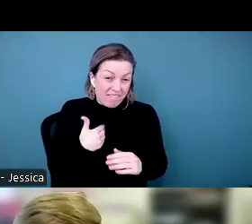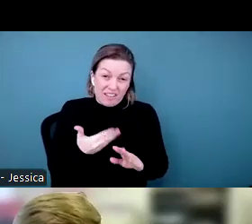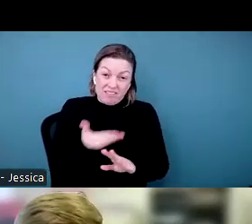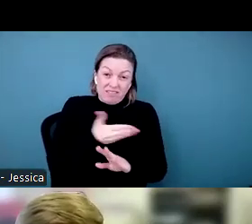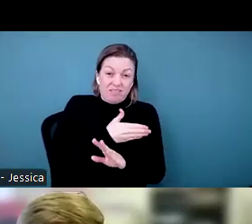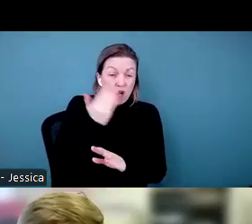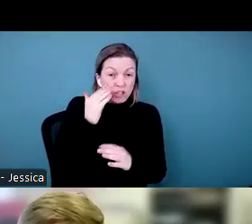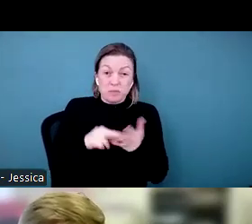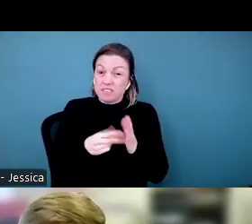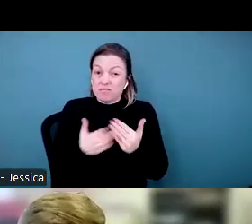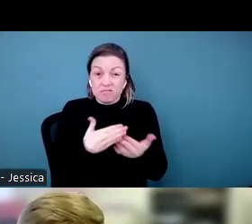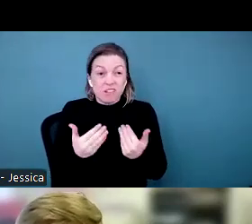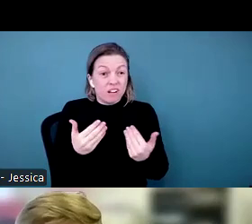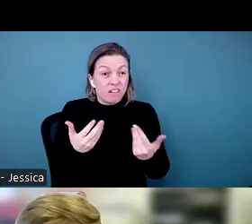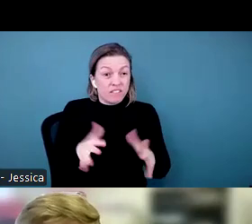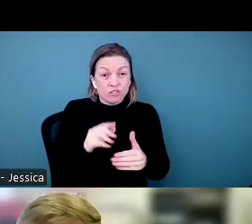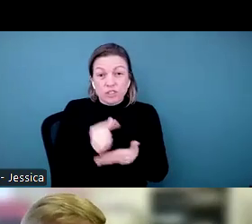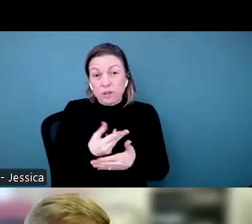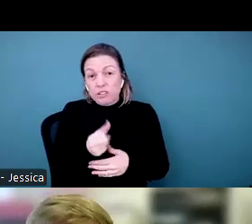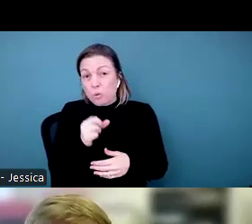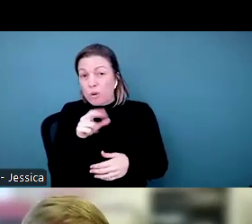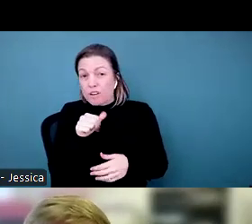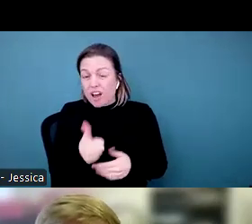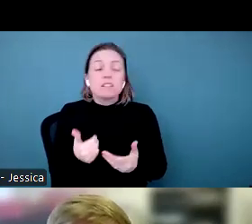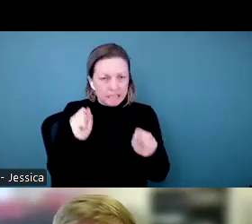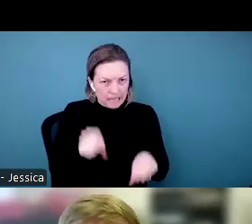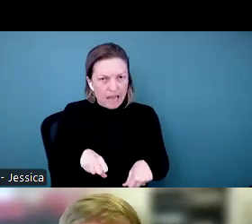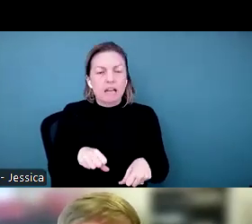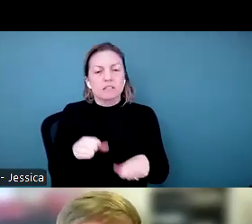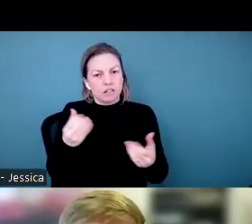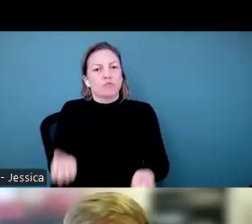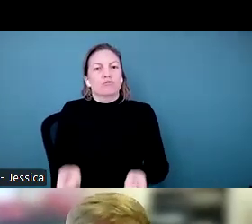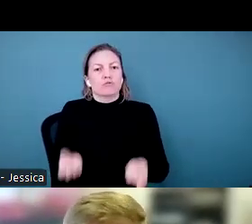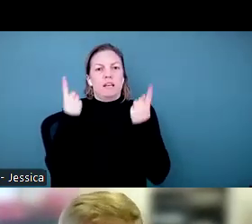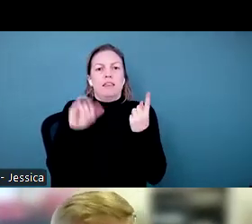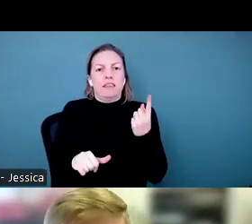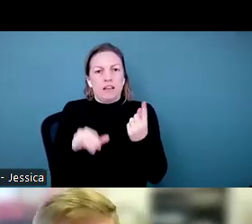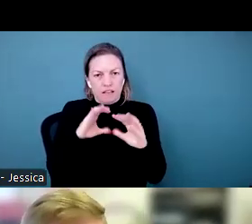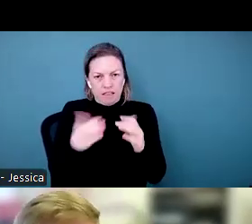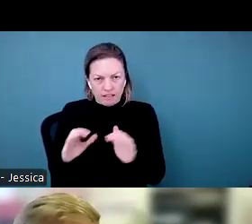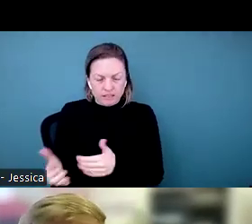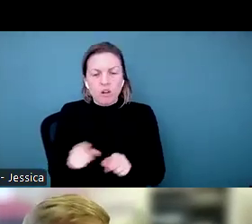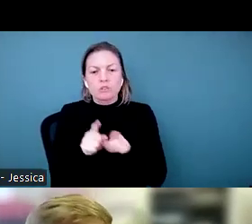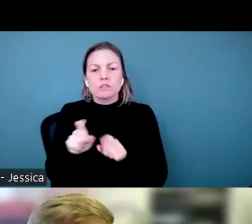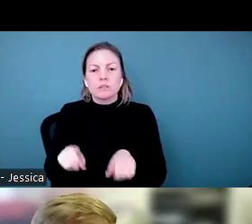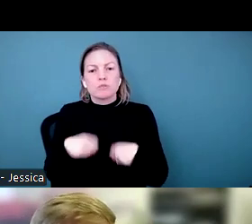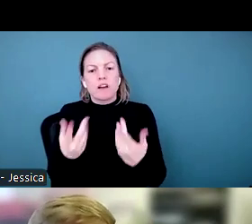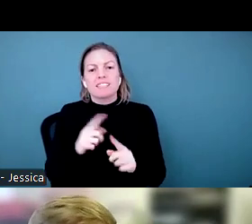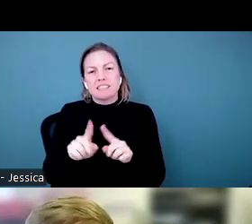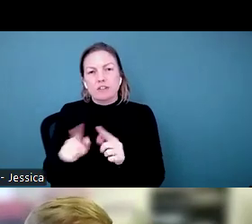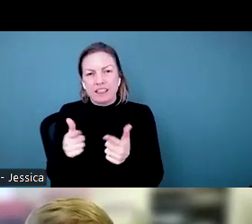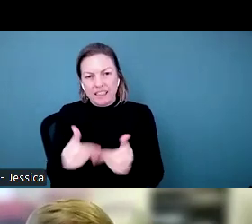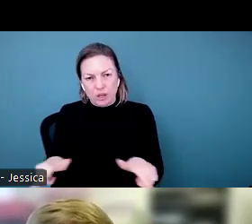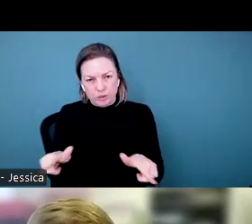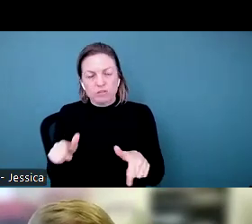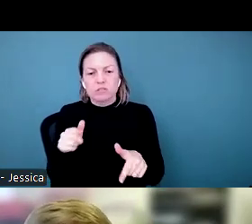of education as best we can. We also wanted to have it be available in multiple languages so that it can be